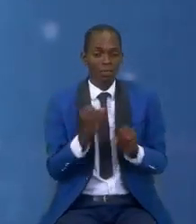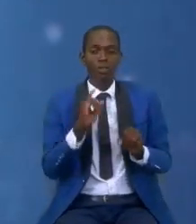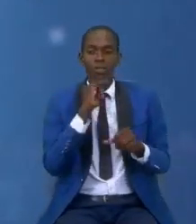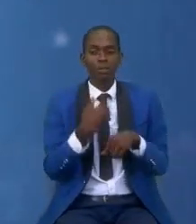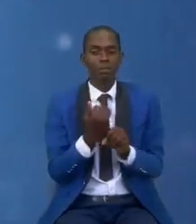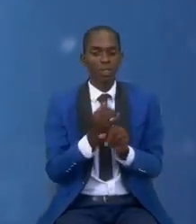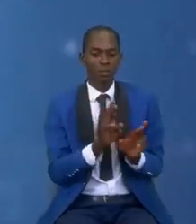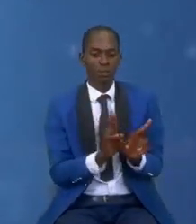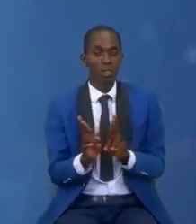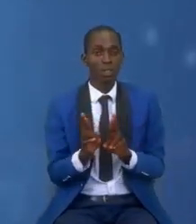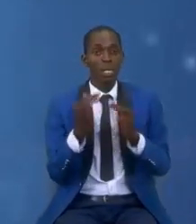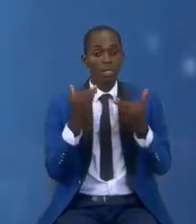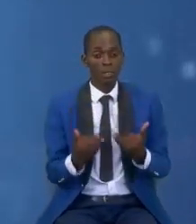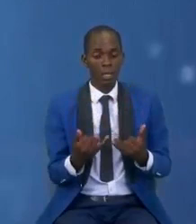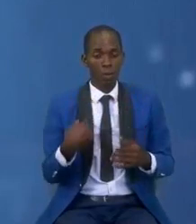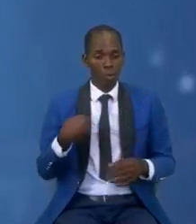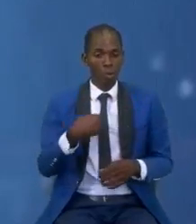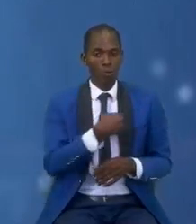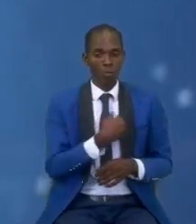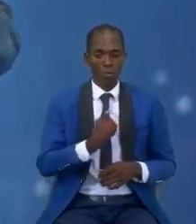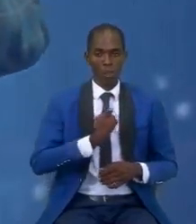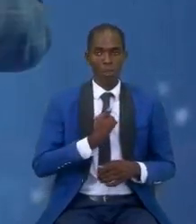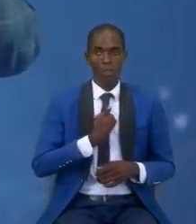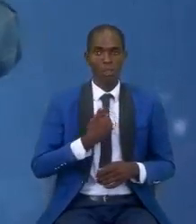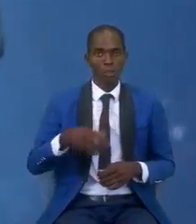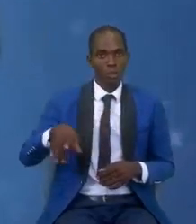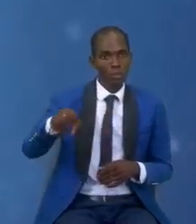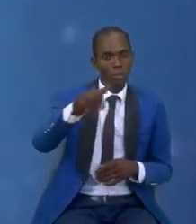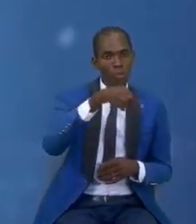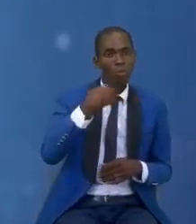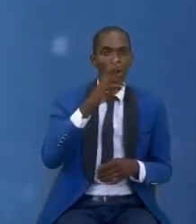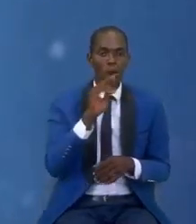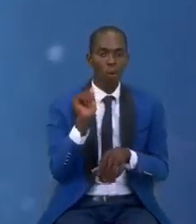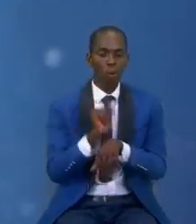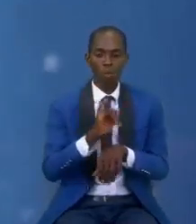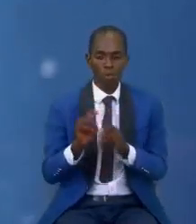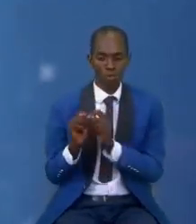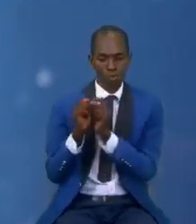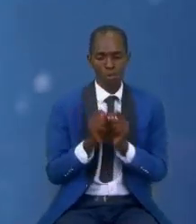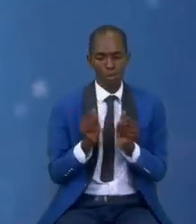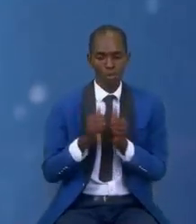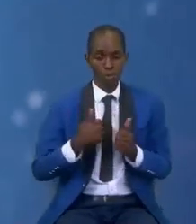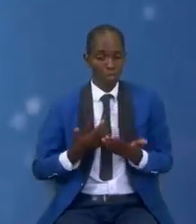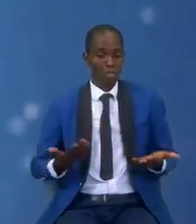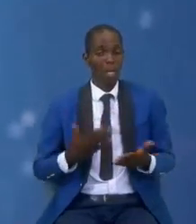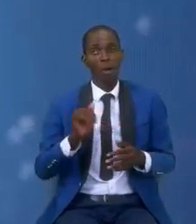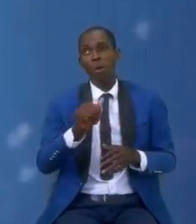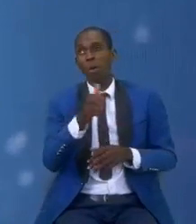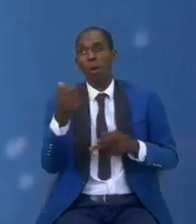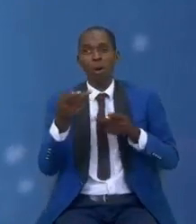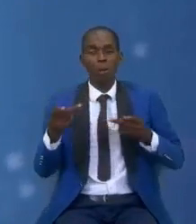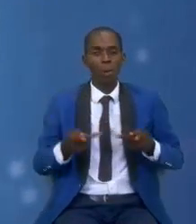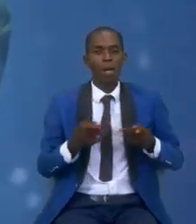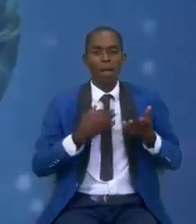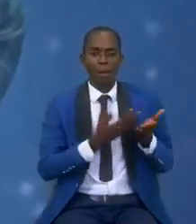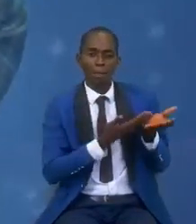together with me here and in other places, and are bringing the message to you from this place, we that he spoke